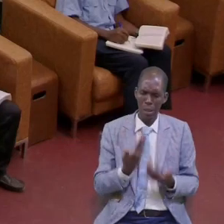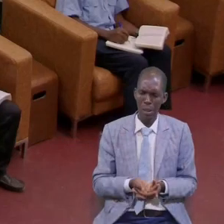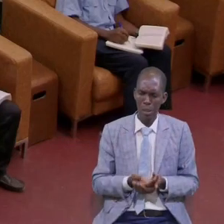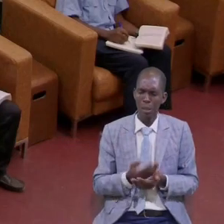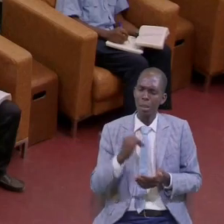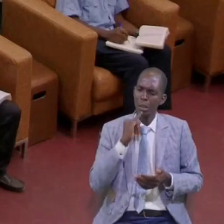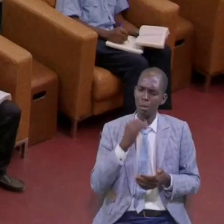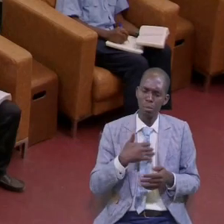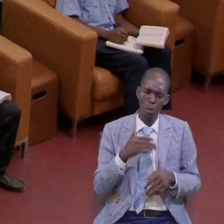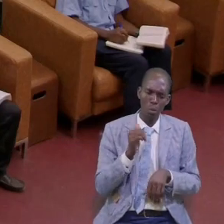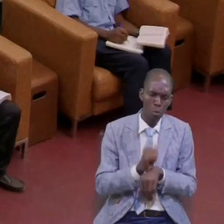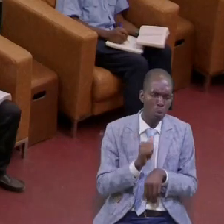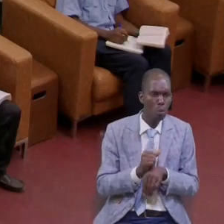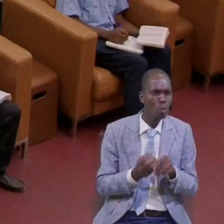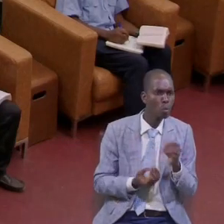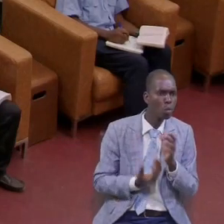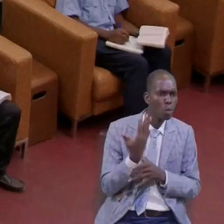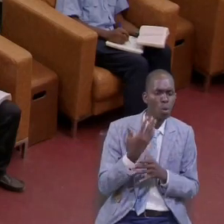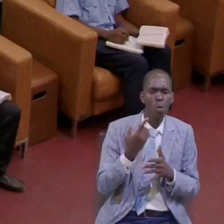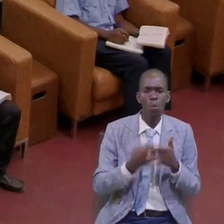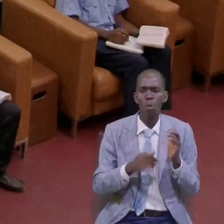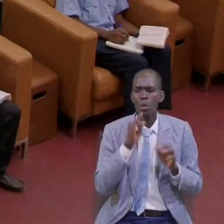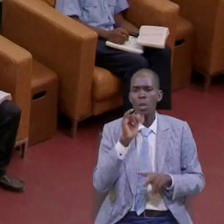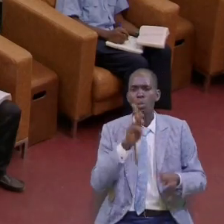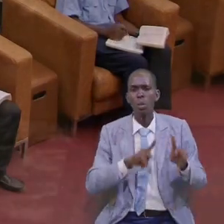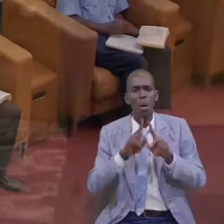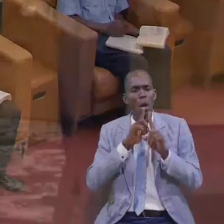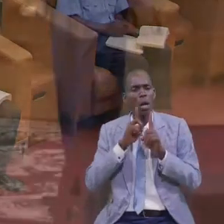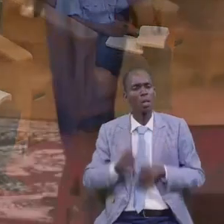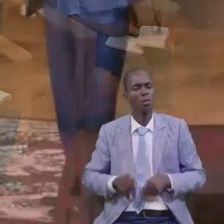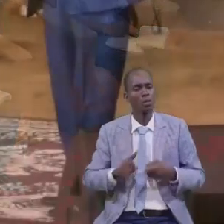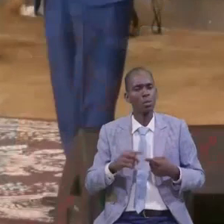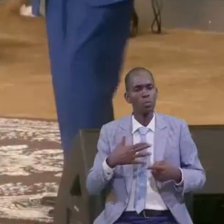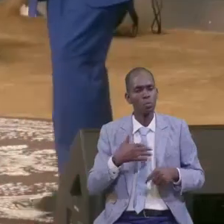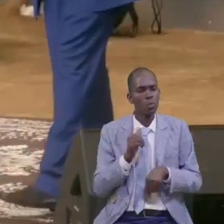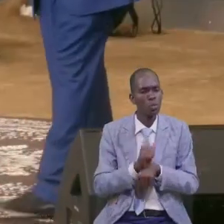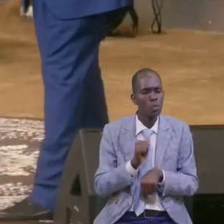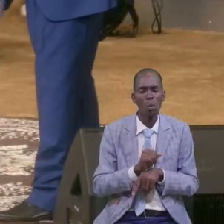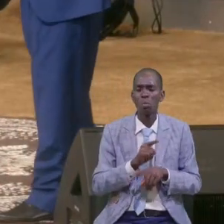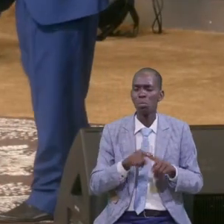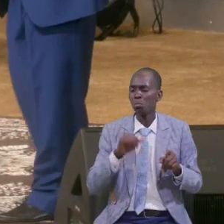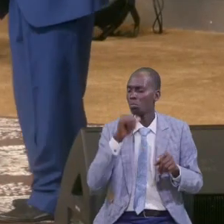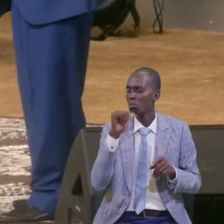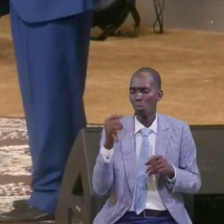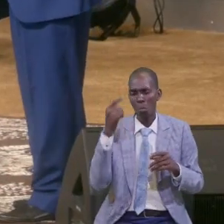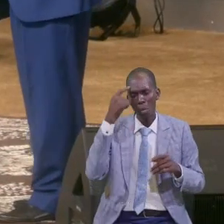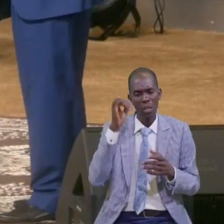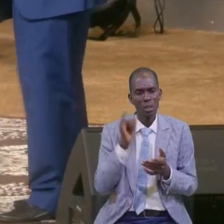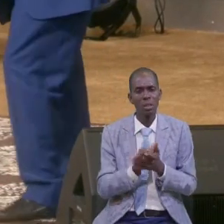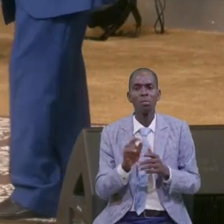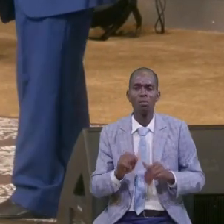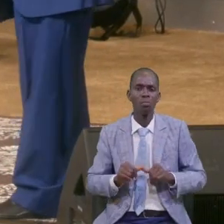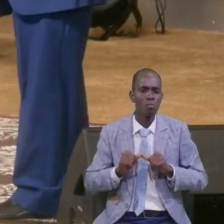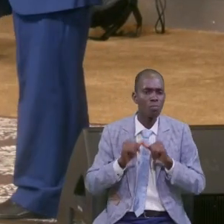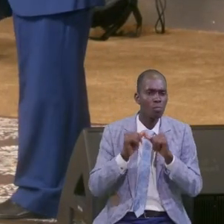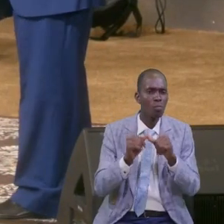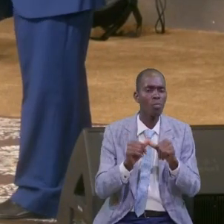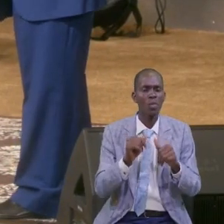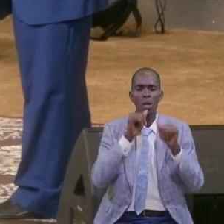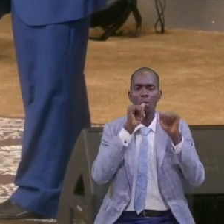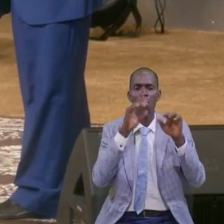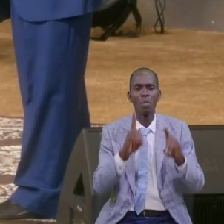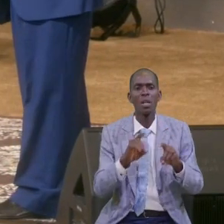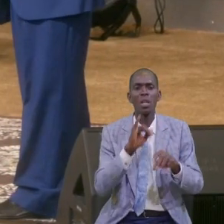what is the response of the people, he keeps on giving them the bread of life. And blessed is that servant whom